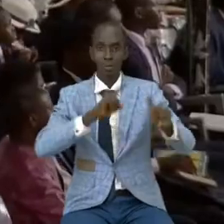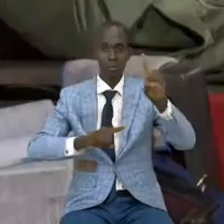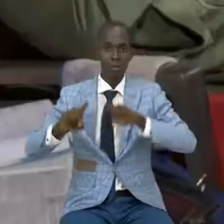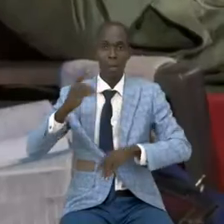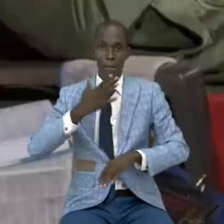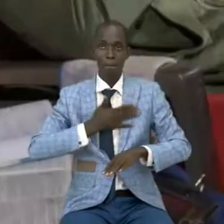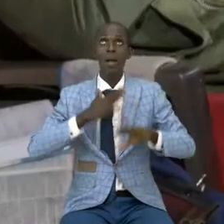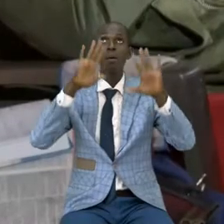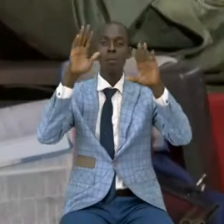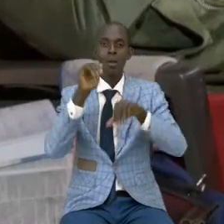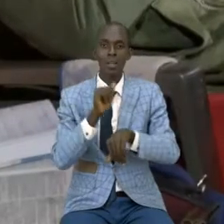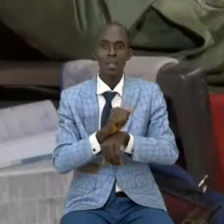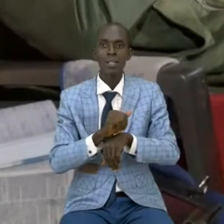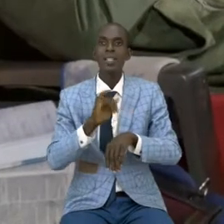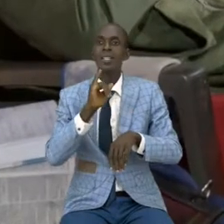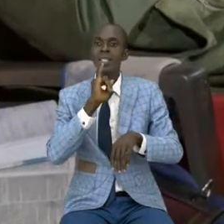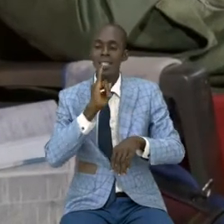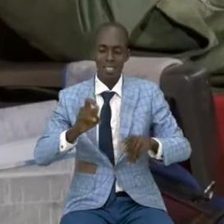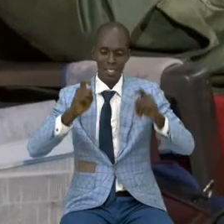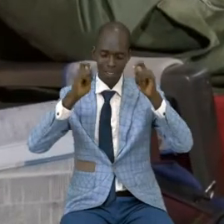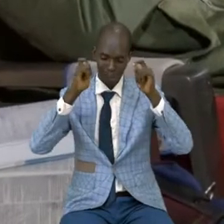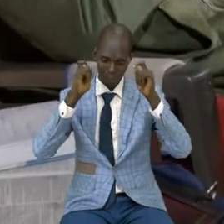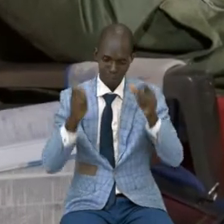My miracle is immediate